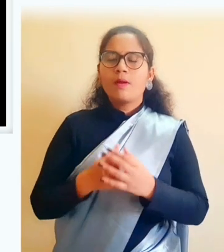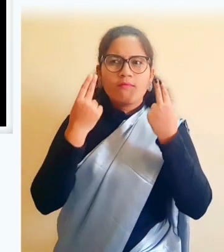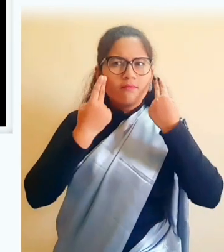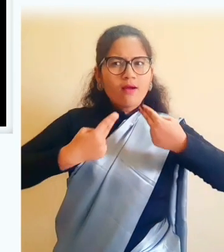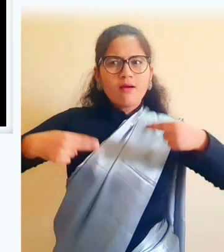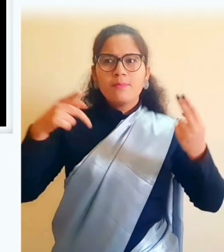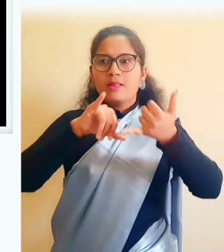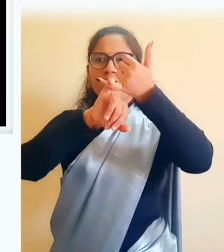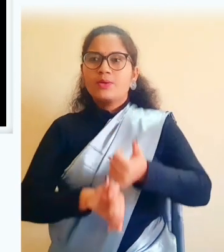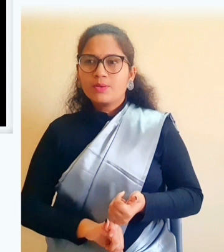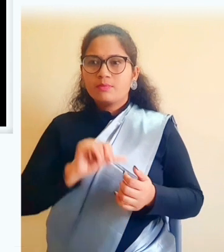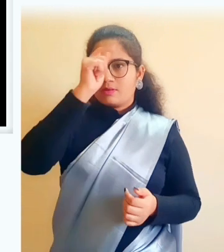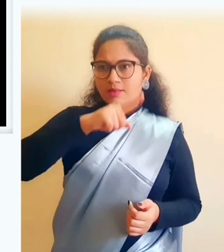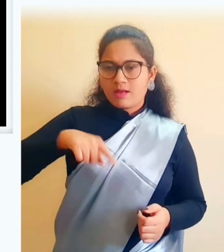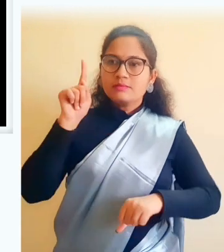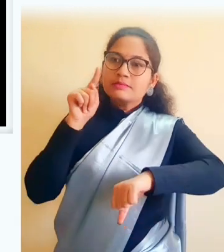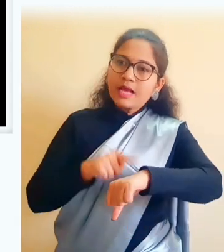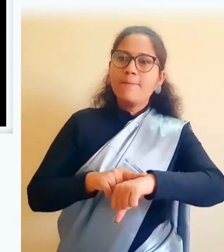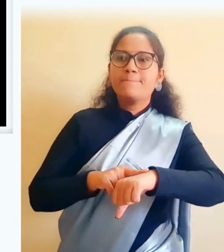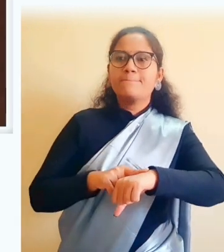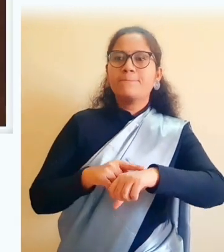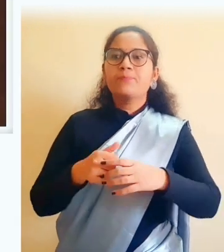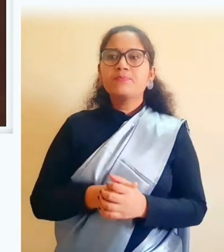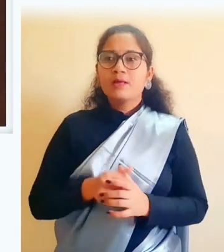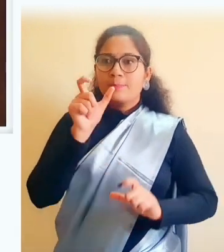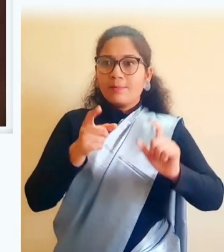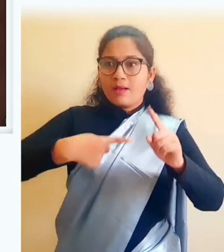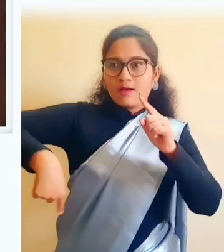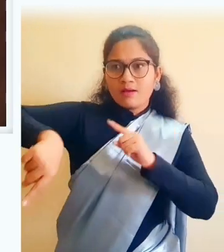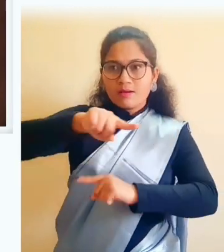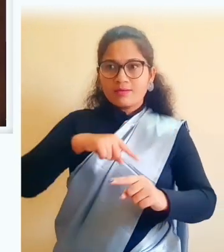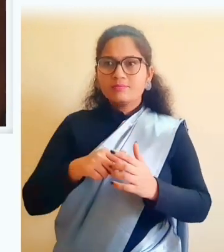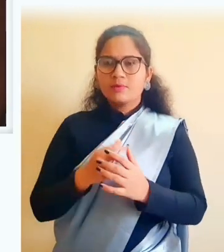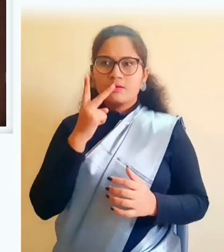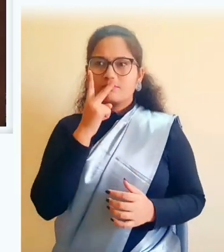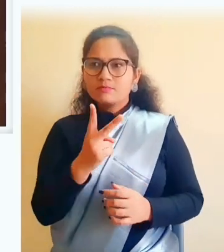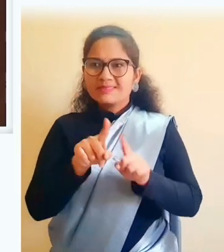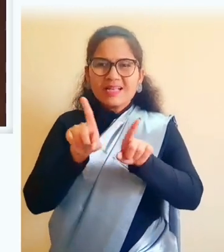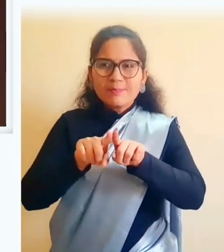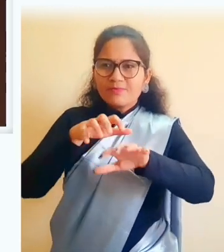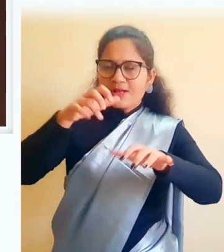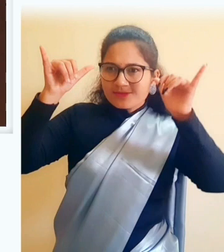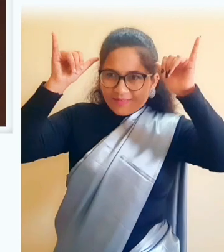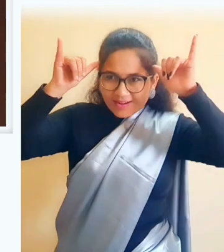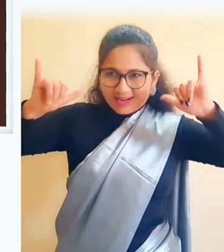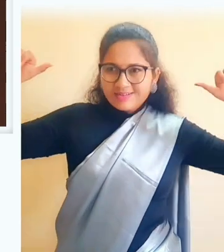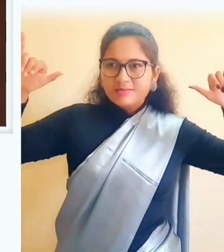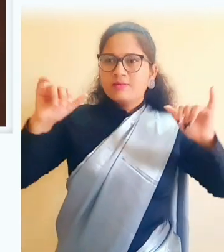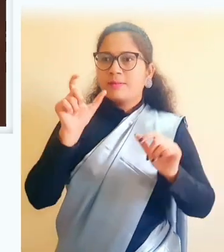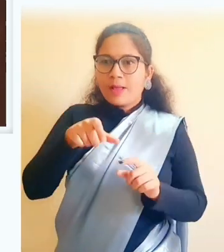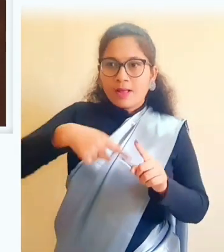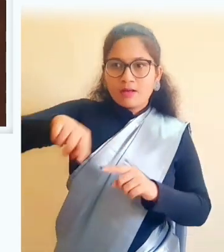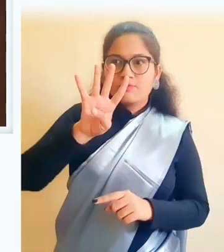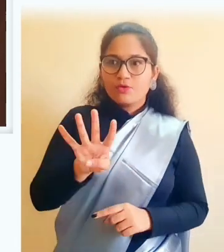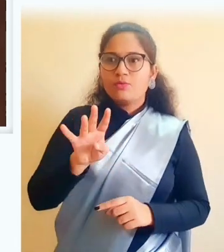photo studios in southern India at the time. The handful of people and cattle scattered on the street in front of the gopura